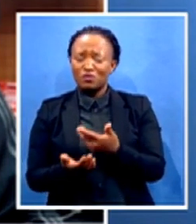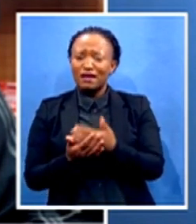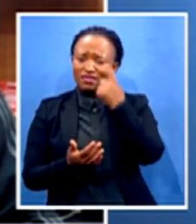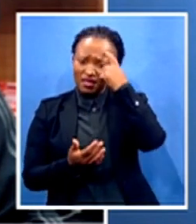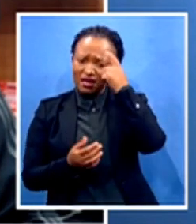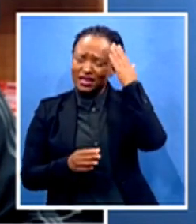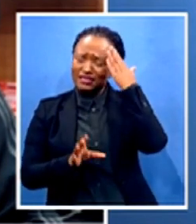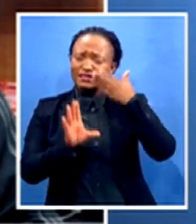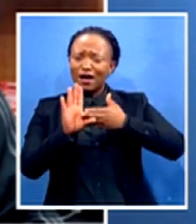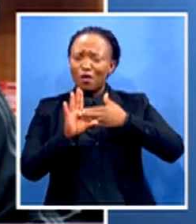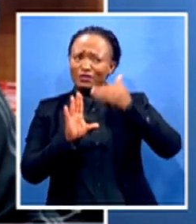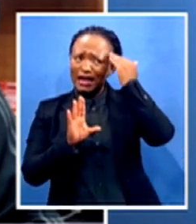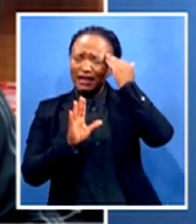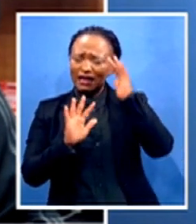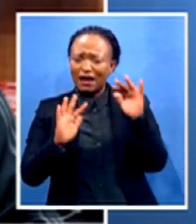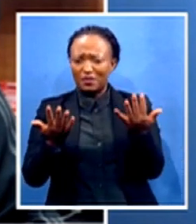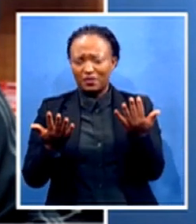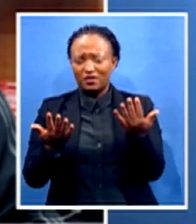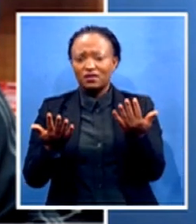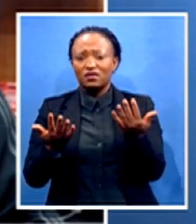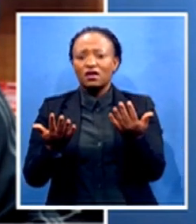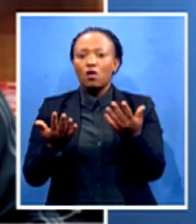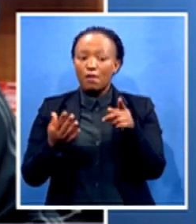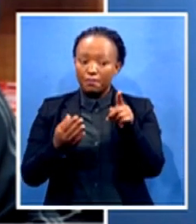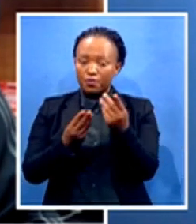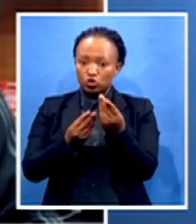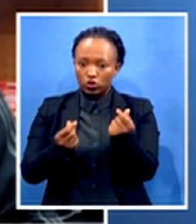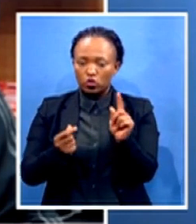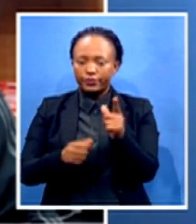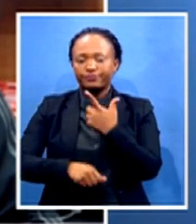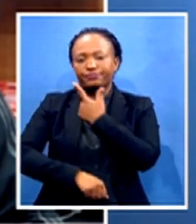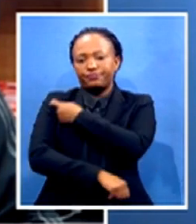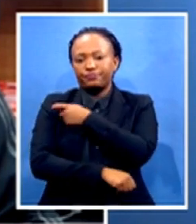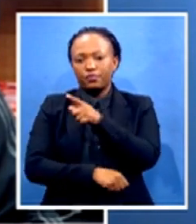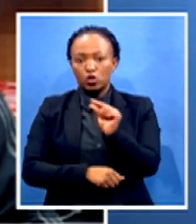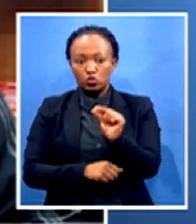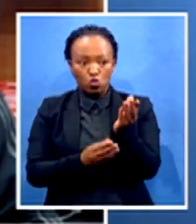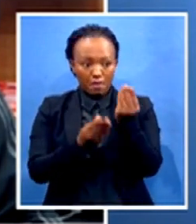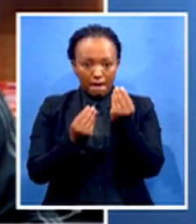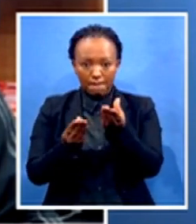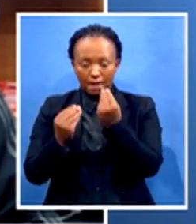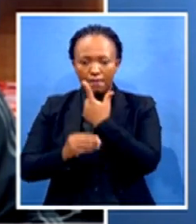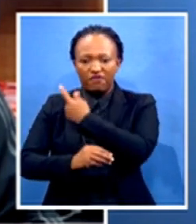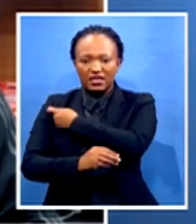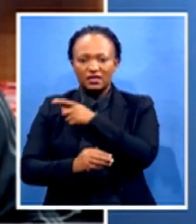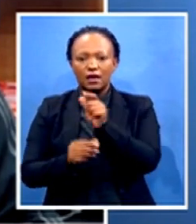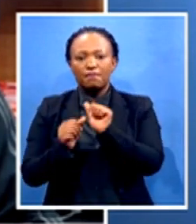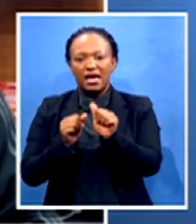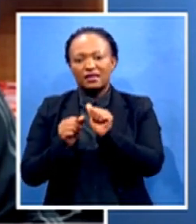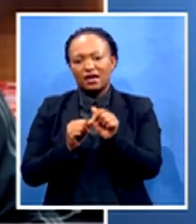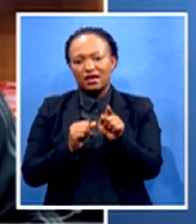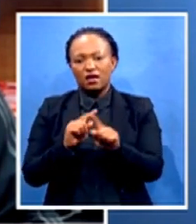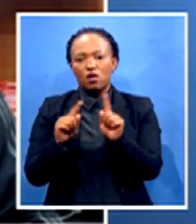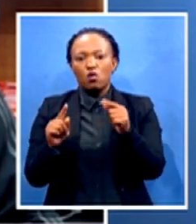solution, is the vaccination, the sooner we get it right, the better. But it can only get right if we, people in the leadership,